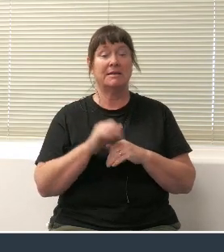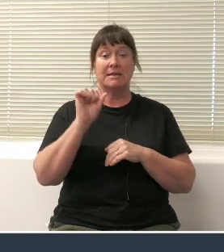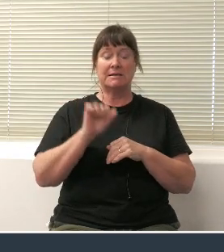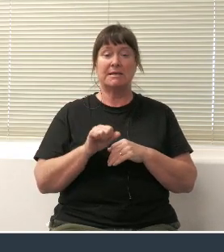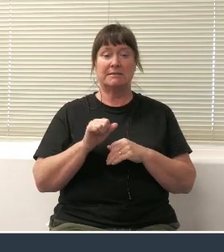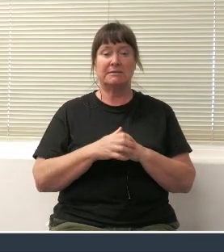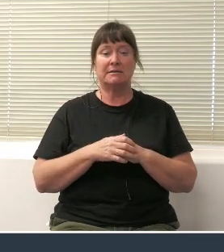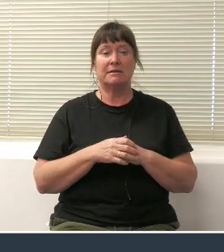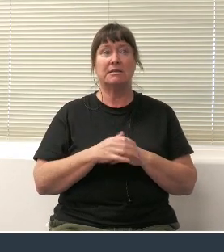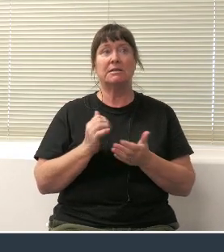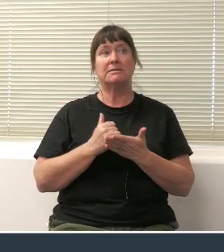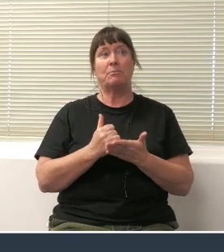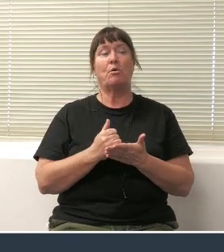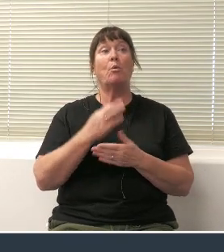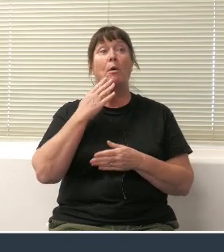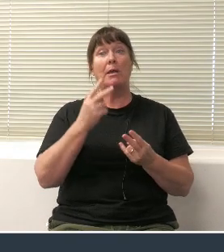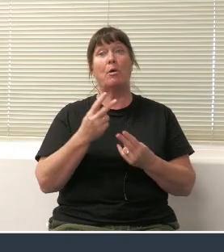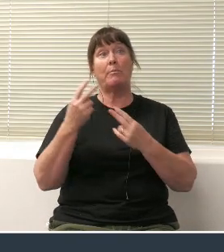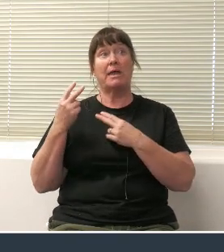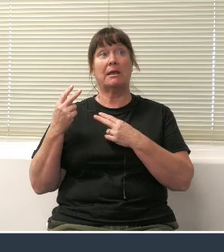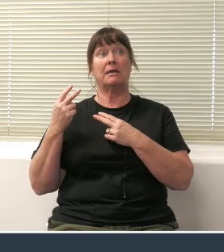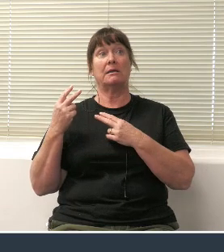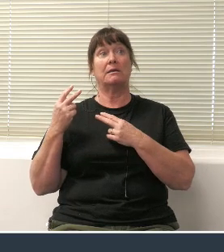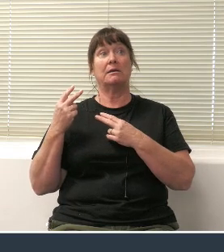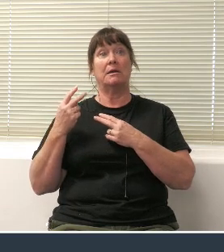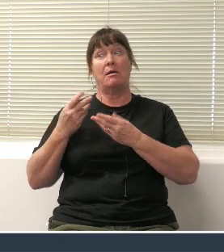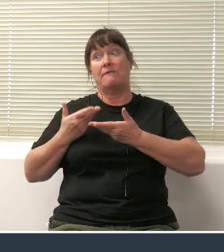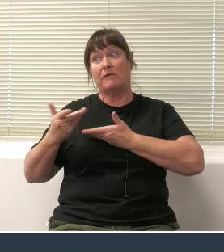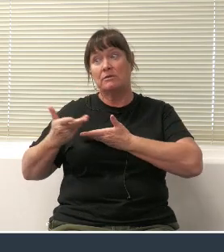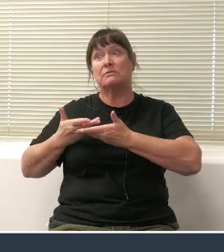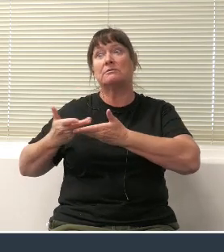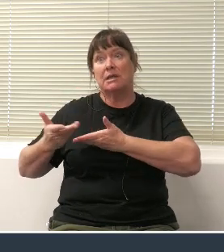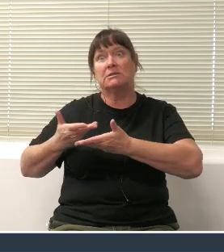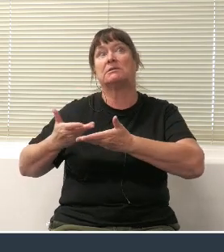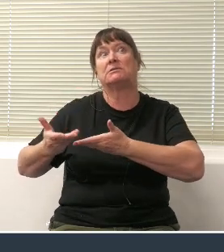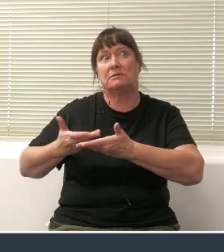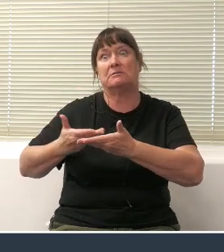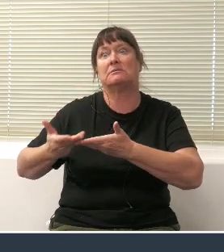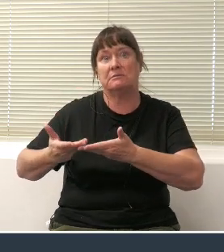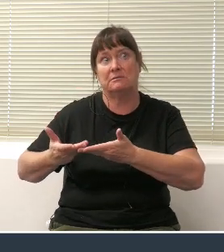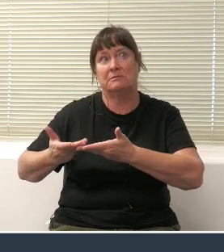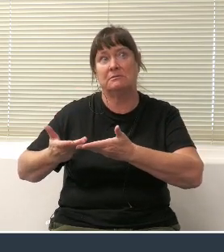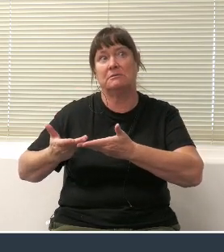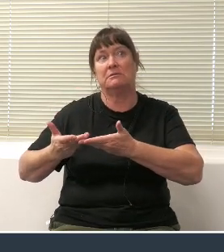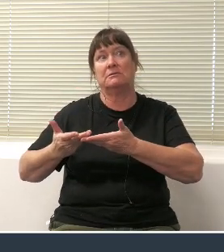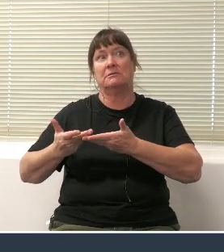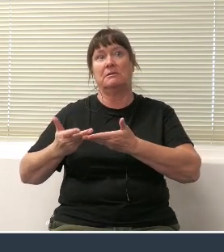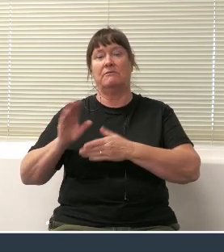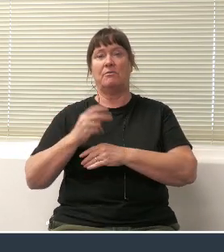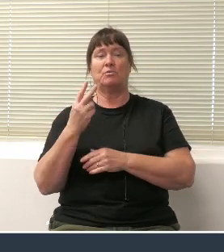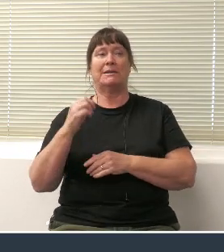think when we look back over the number of consultations that we have run over the precinct